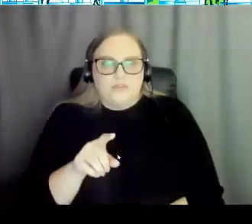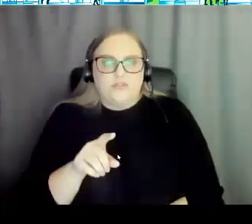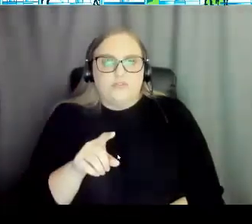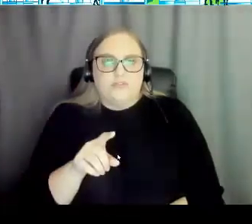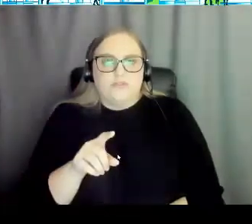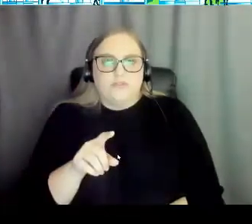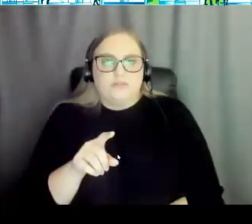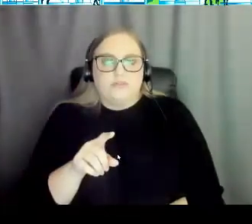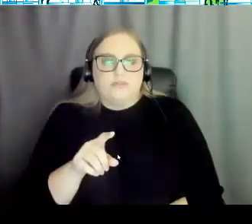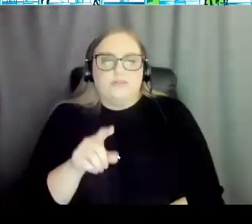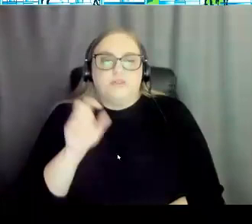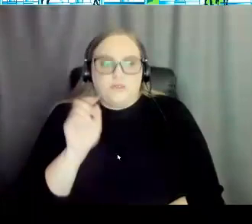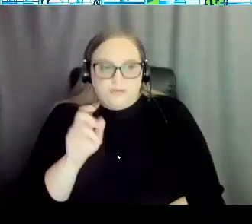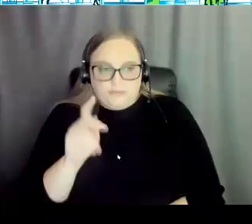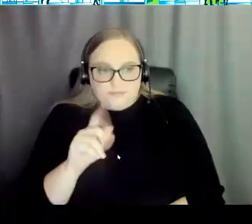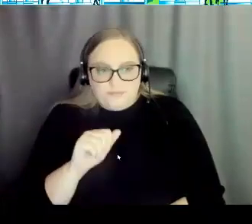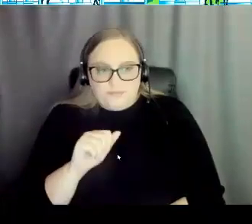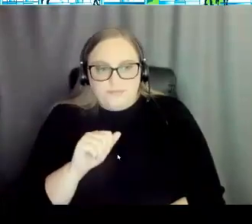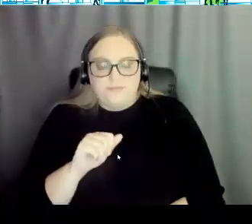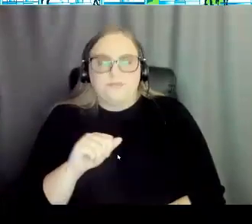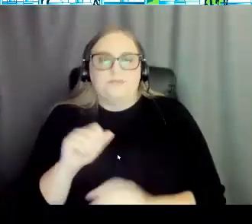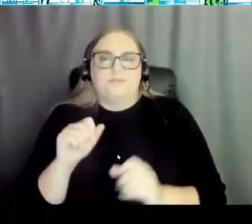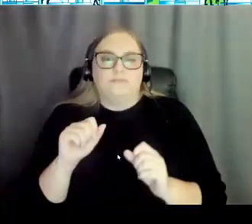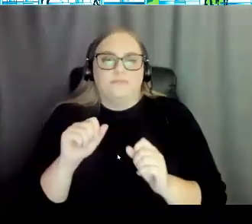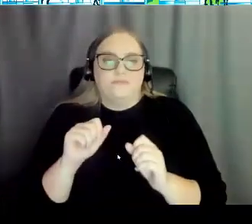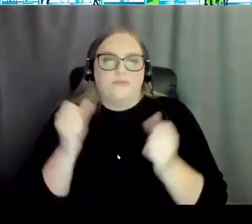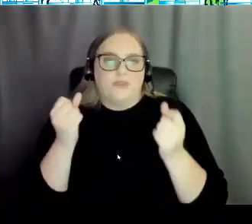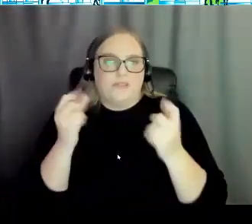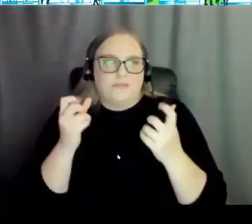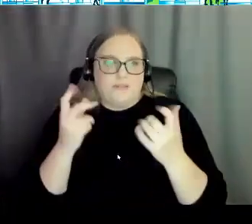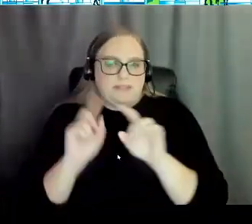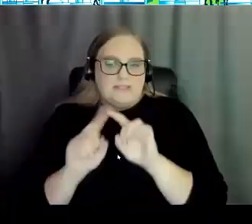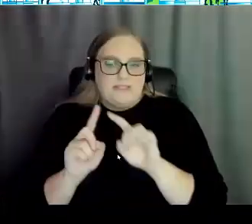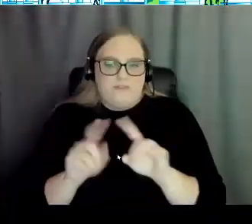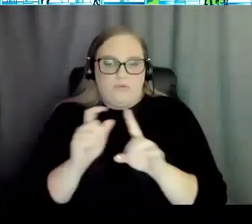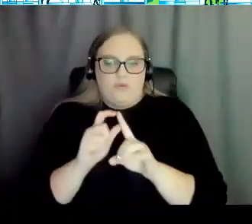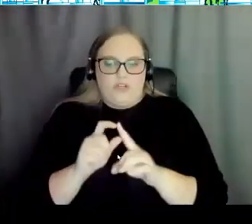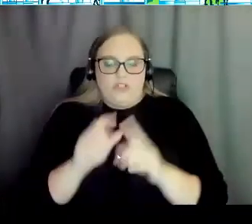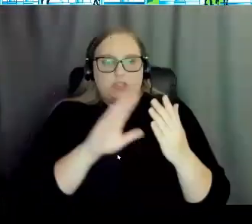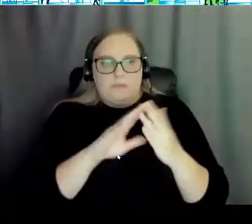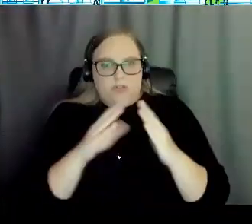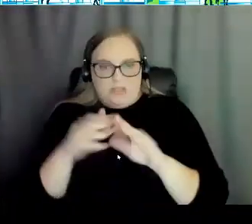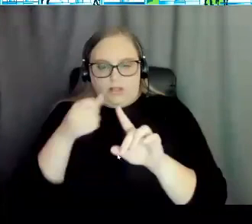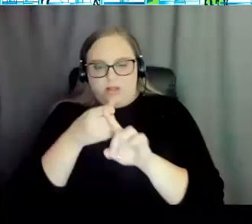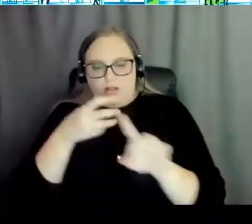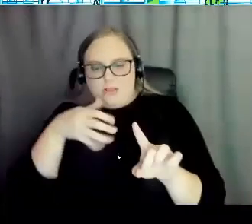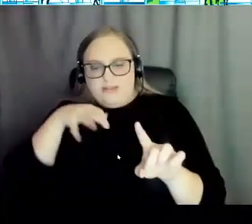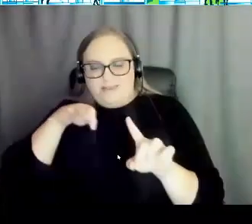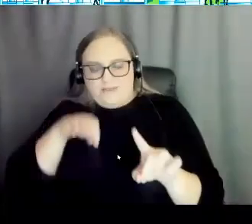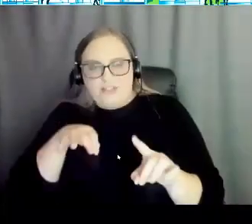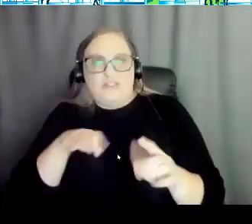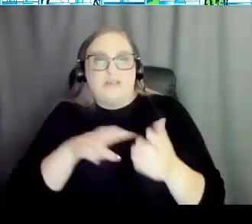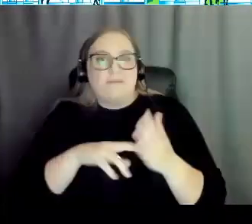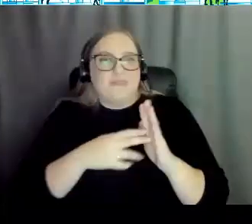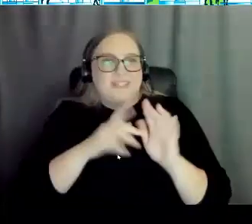okay, so there are many different definitions of the word community. Can mean a lot of different things to different people. Where